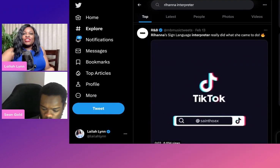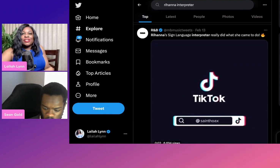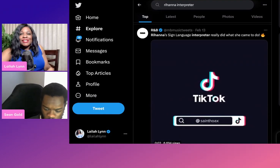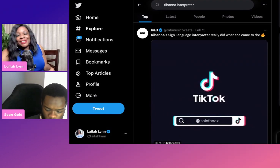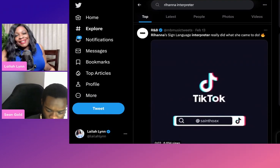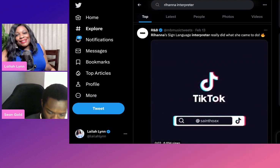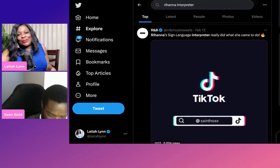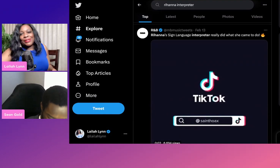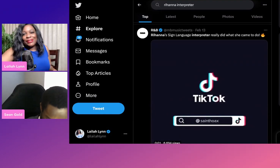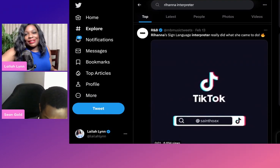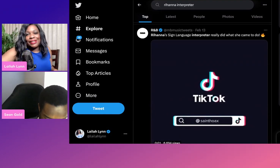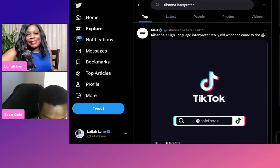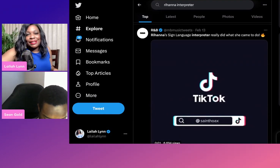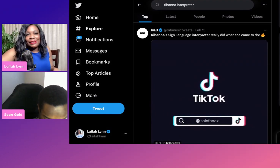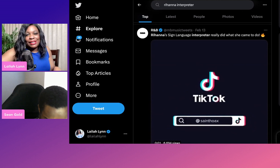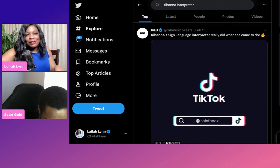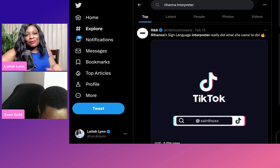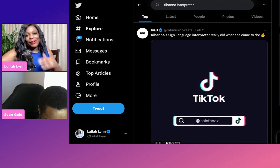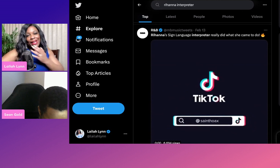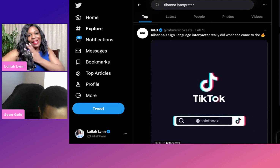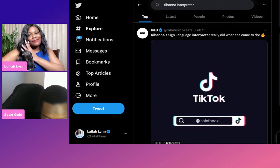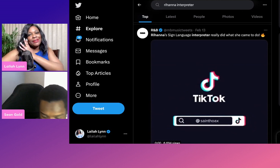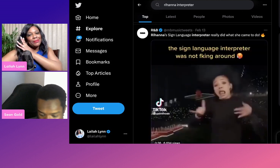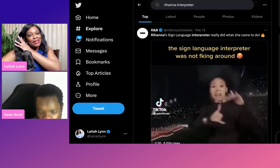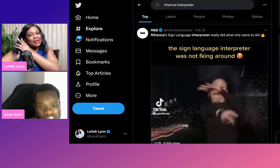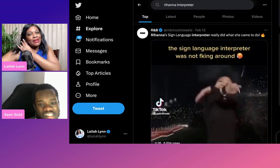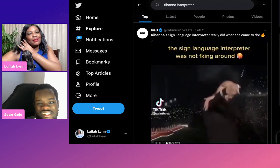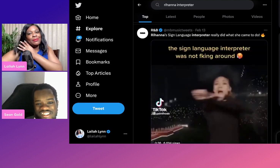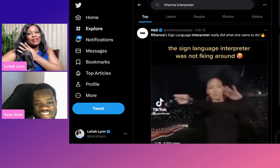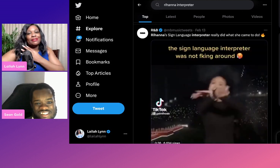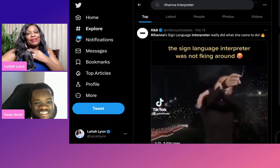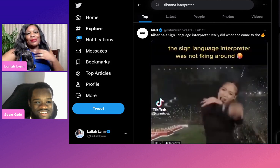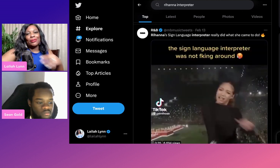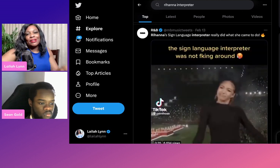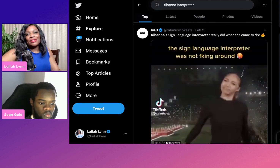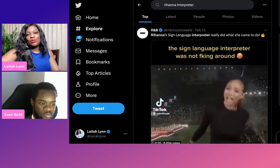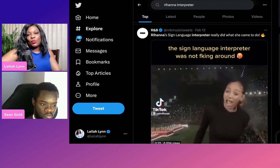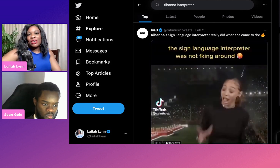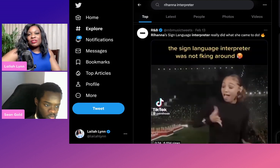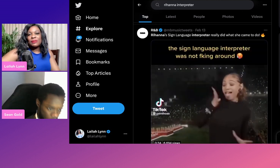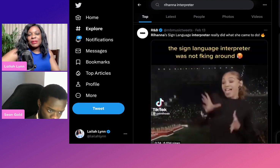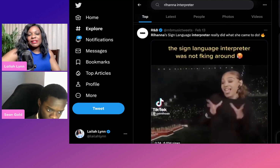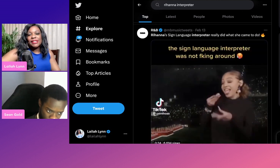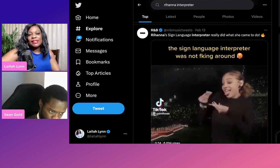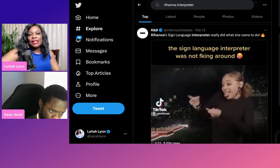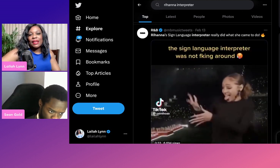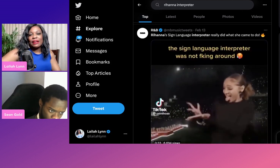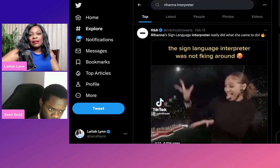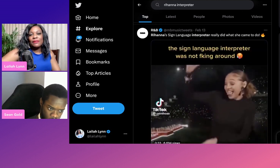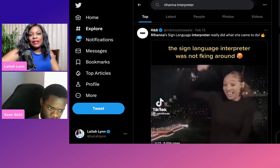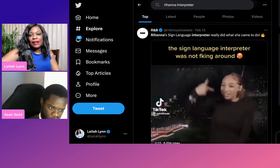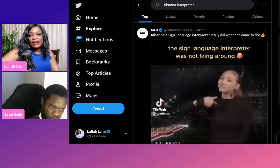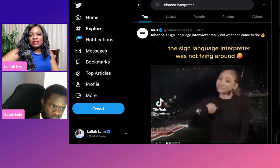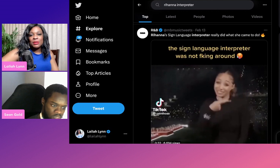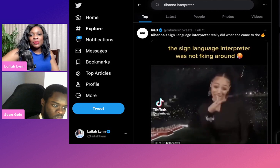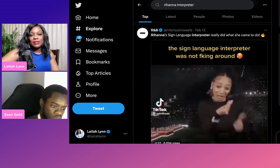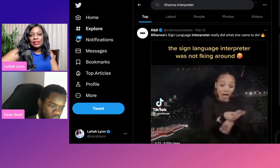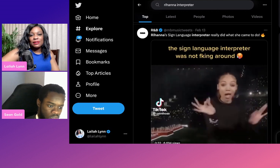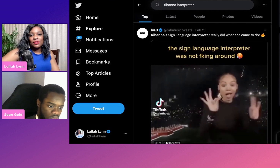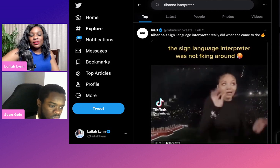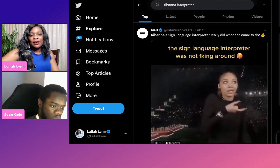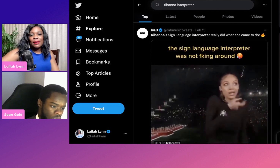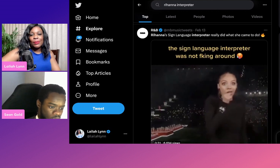All right, Sean said he is doing good. He said, thank you for having me, but it's still a great situation because of the lack of acknowledgement